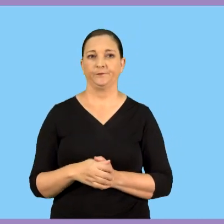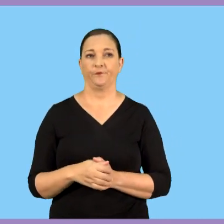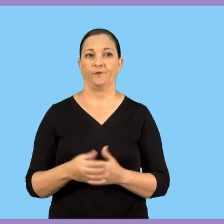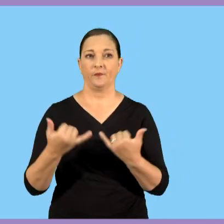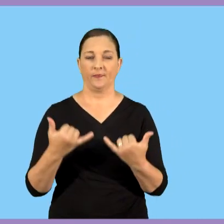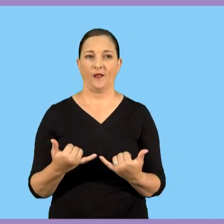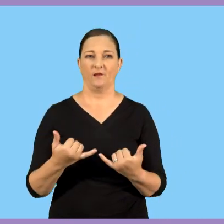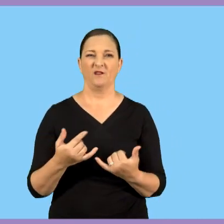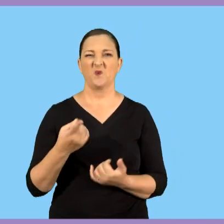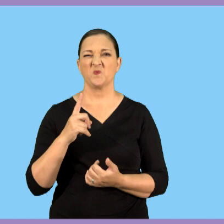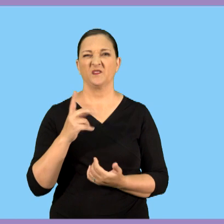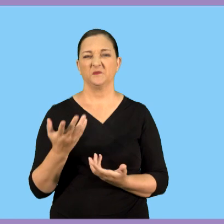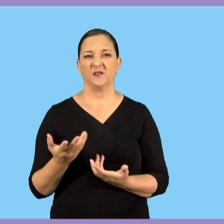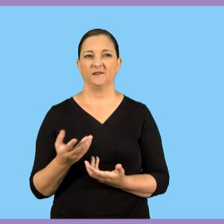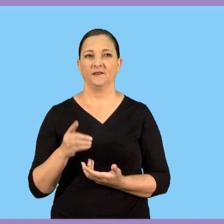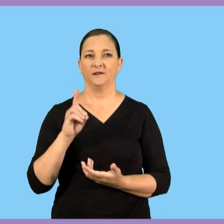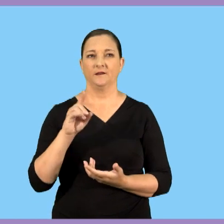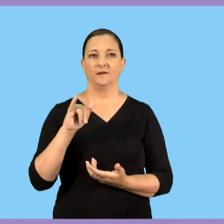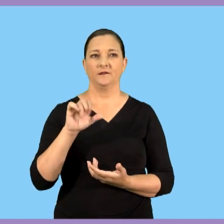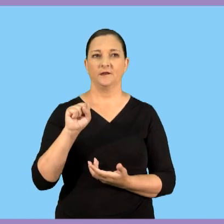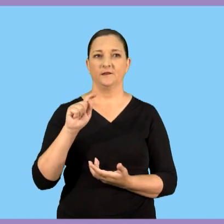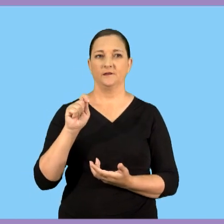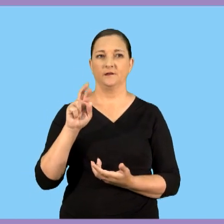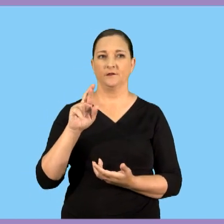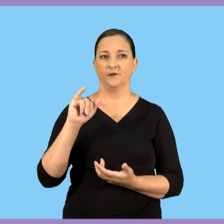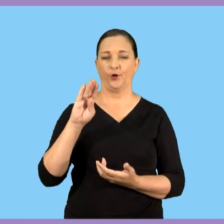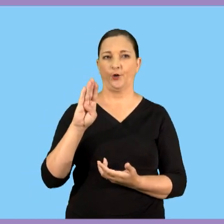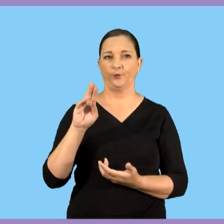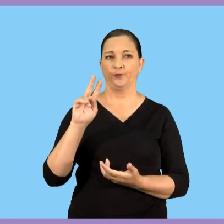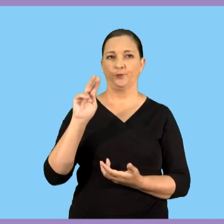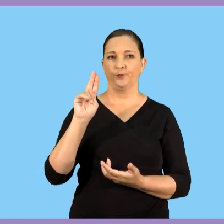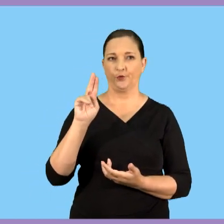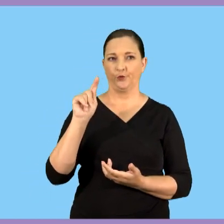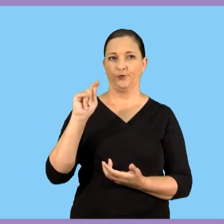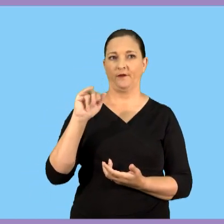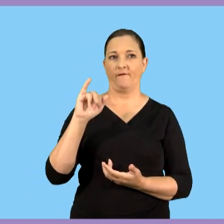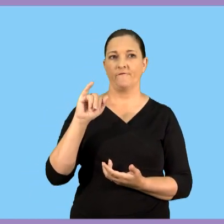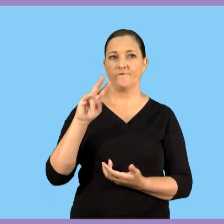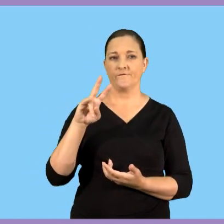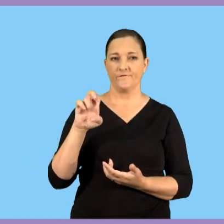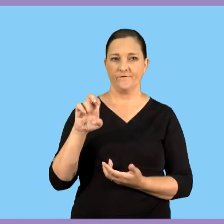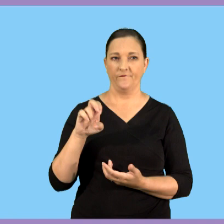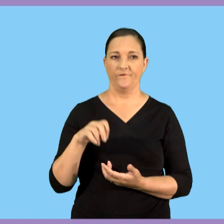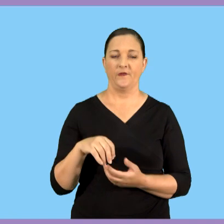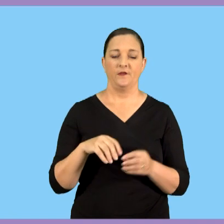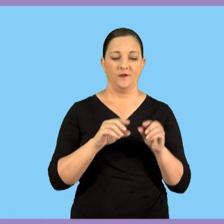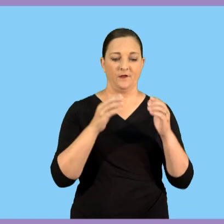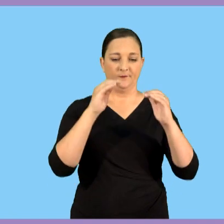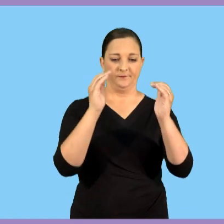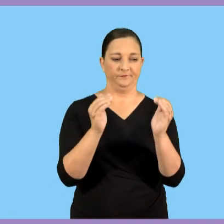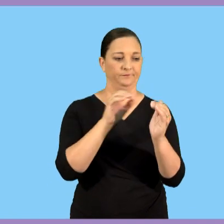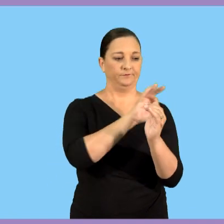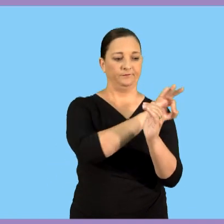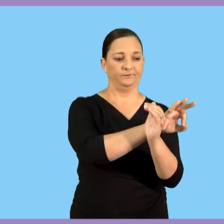What about the distributive properties of integers? So remember, we can distribute. That means I can say 3 multiplied by